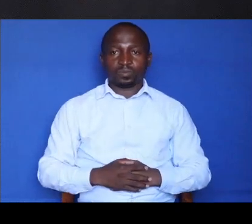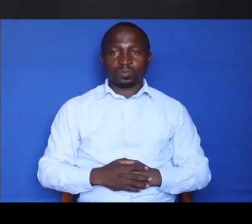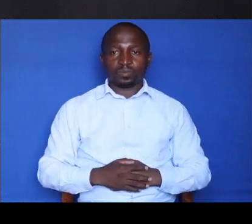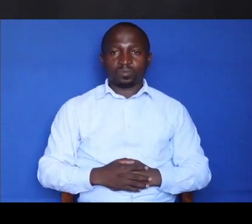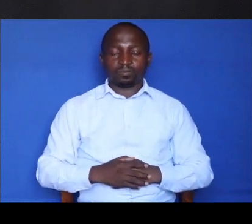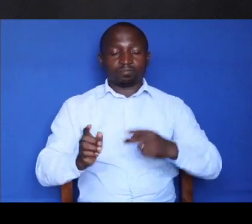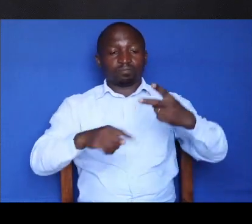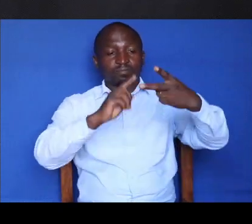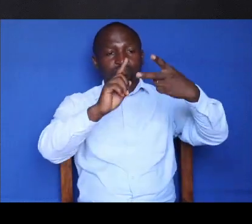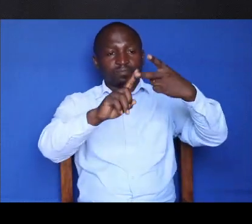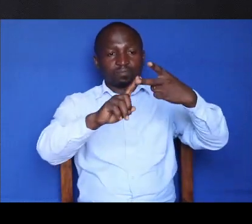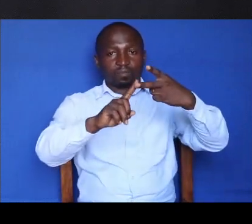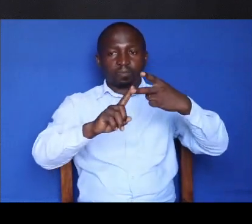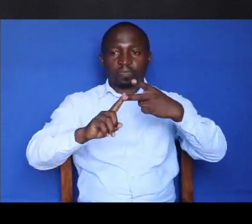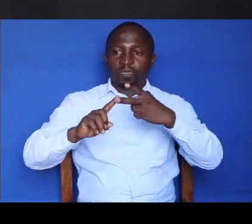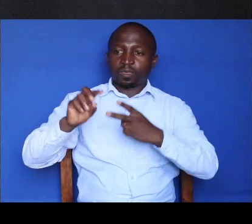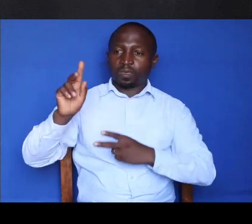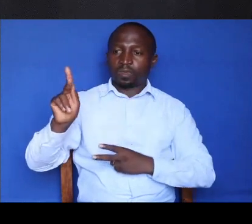unique point here.